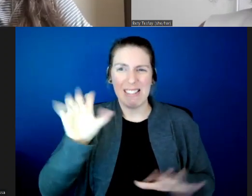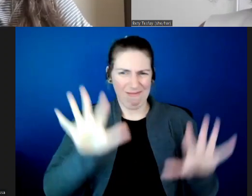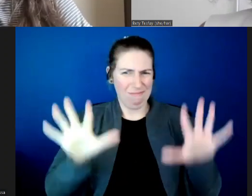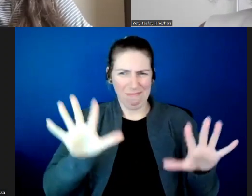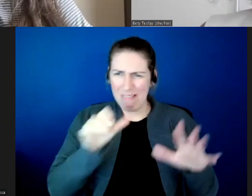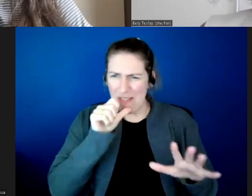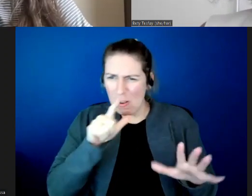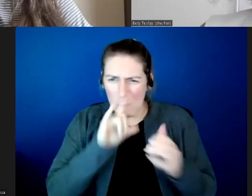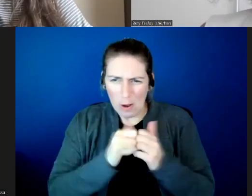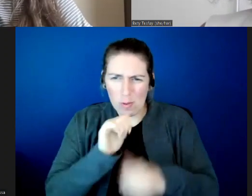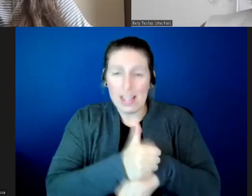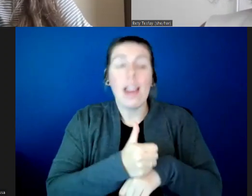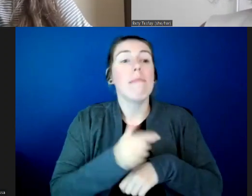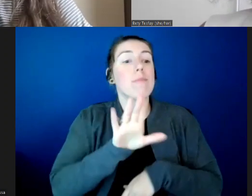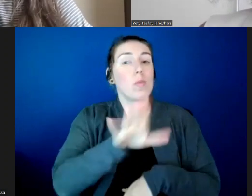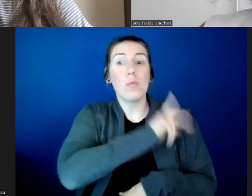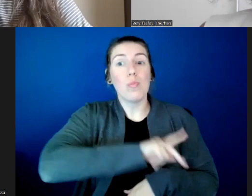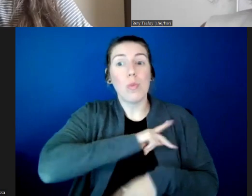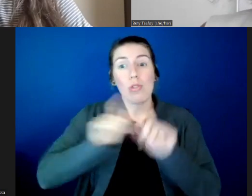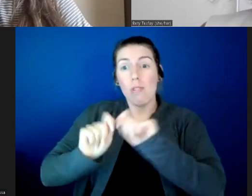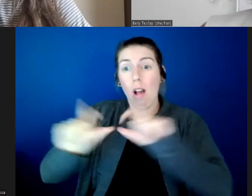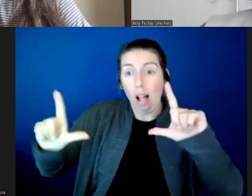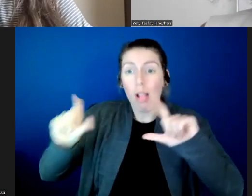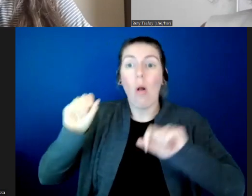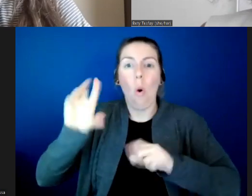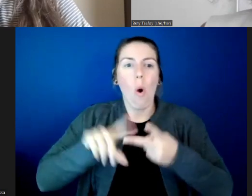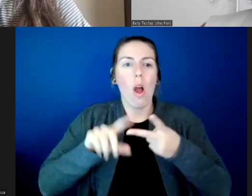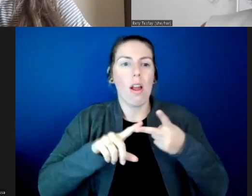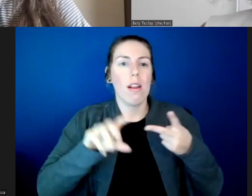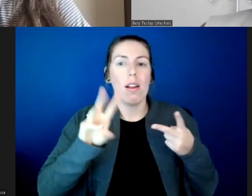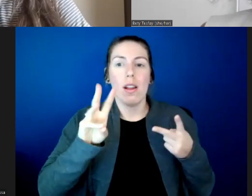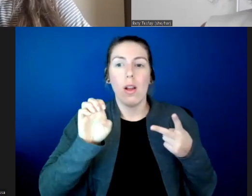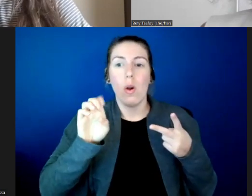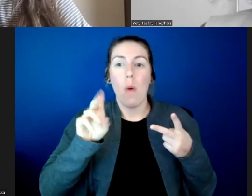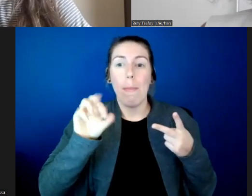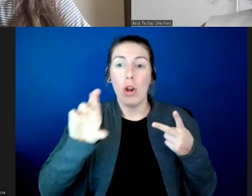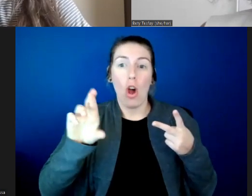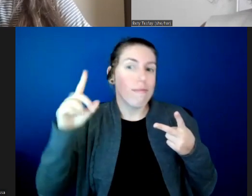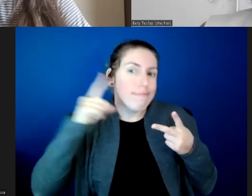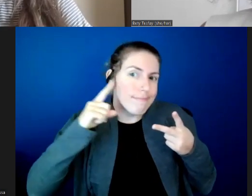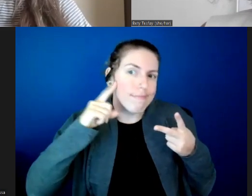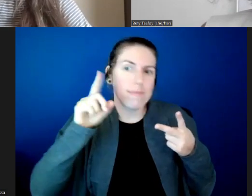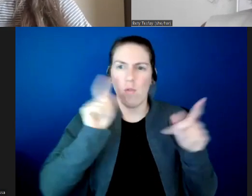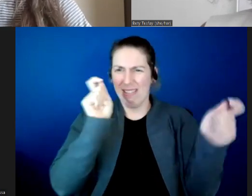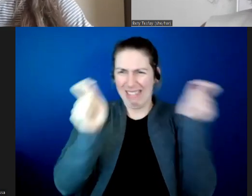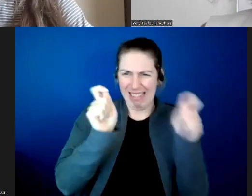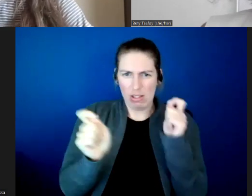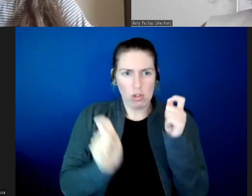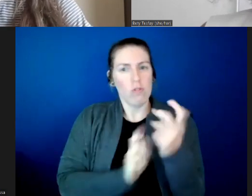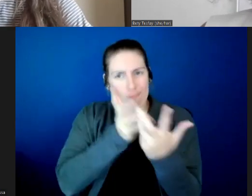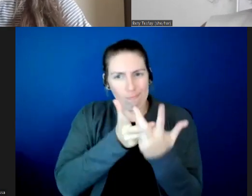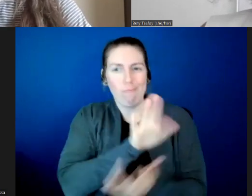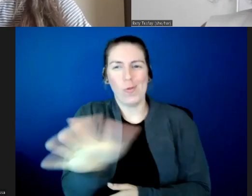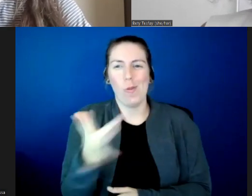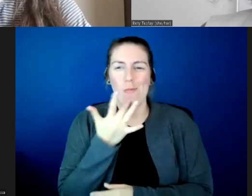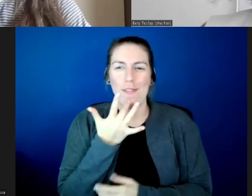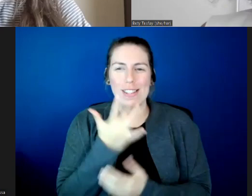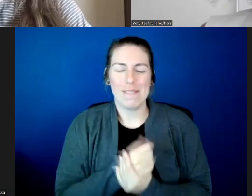account settings or your in-webinar audio settings for more customization. And